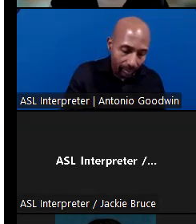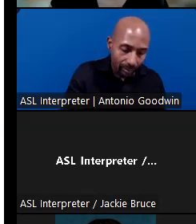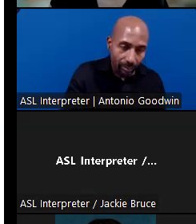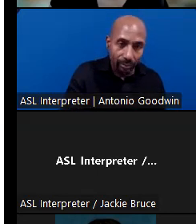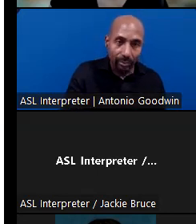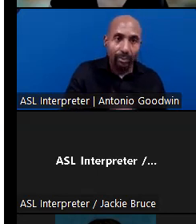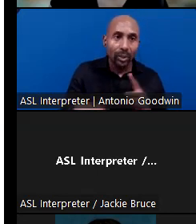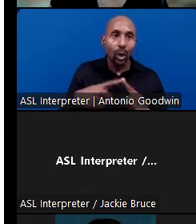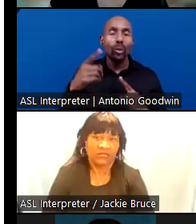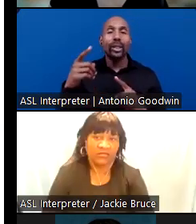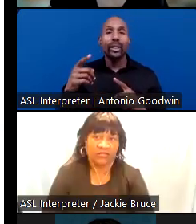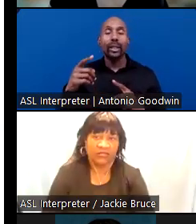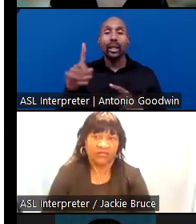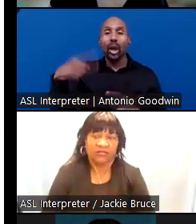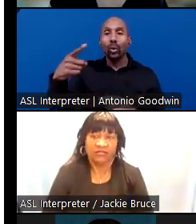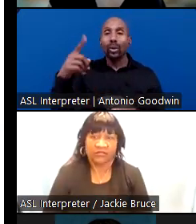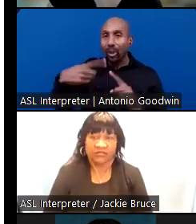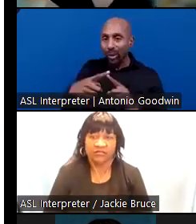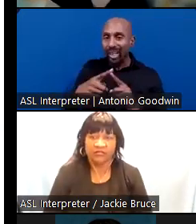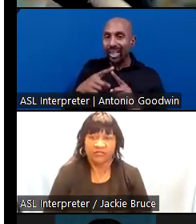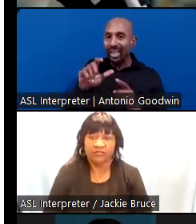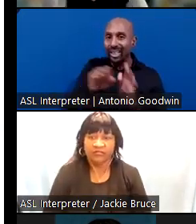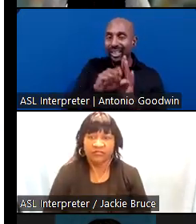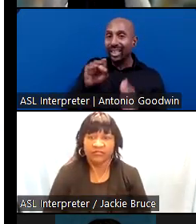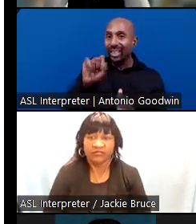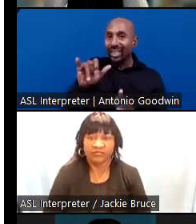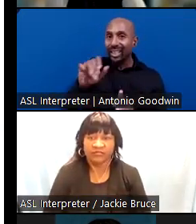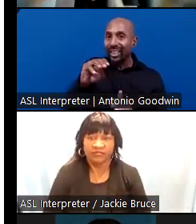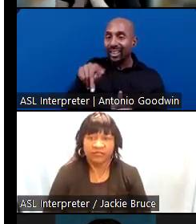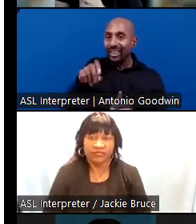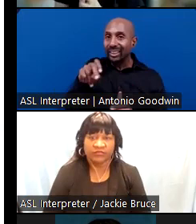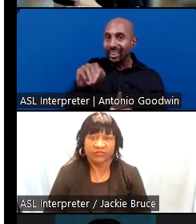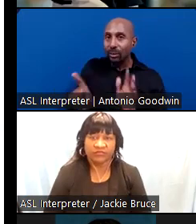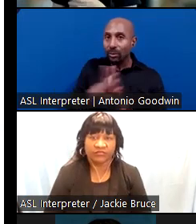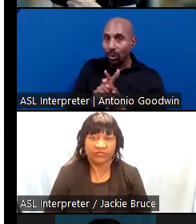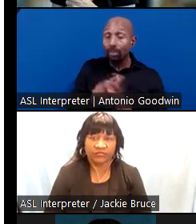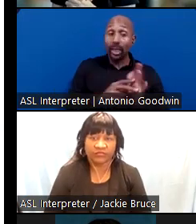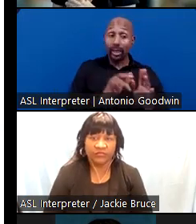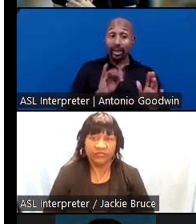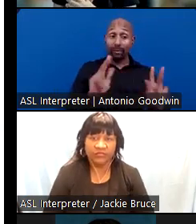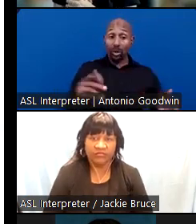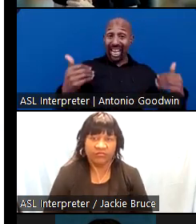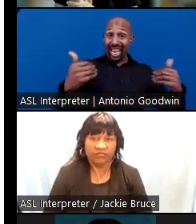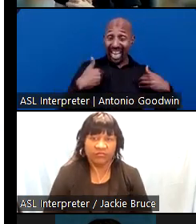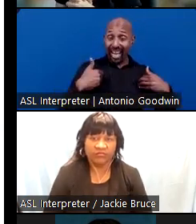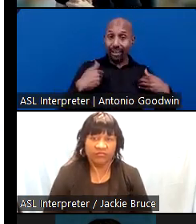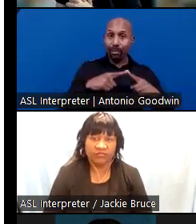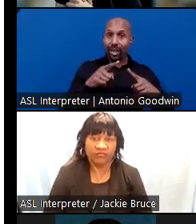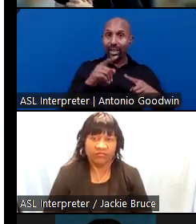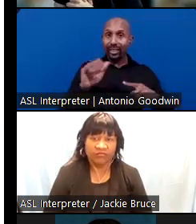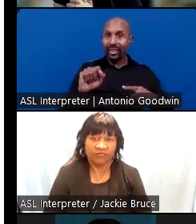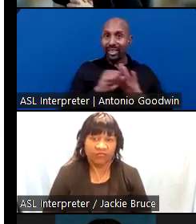and the sores show up. So 1 to 2 weeks after someone is exposed is when they are contagious.